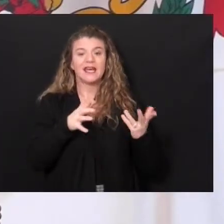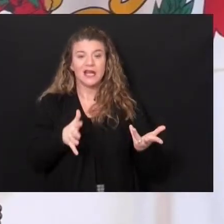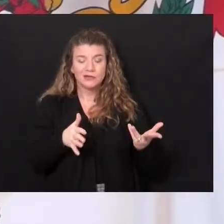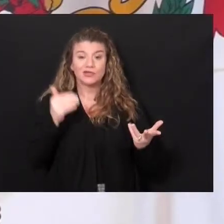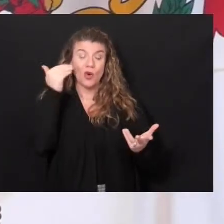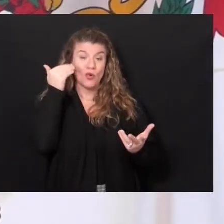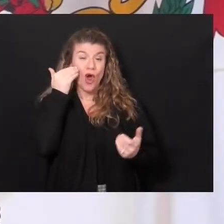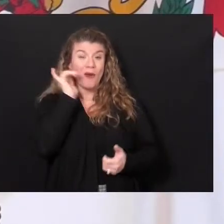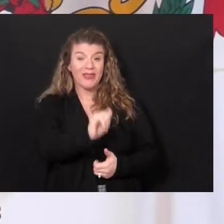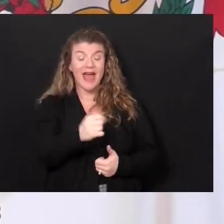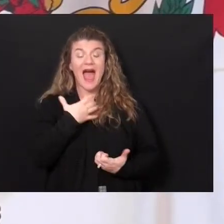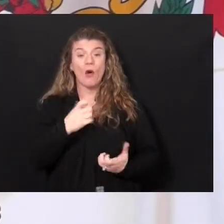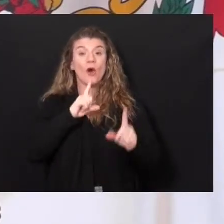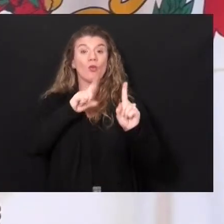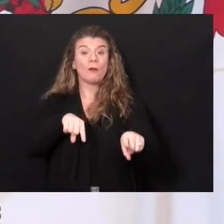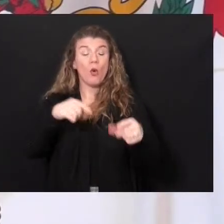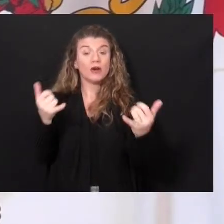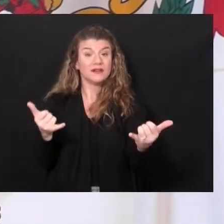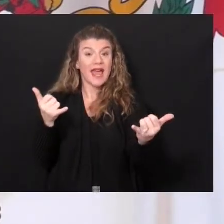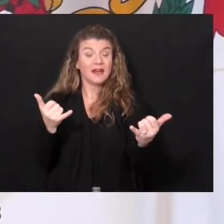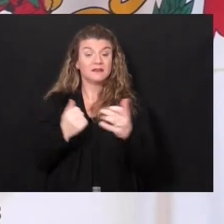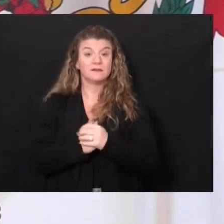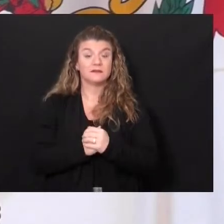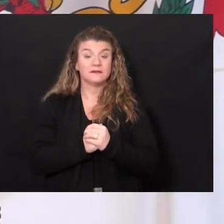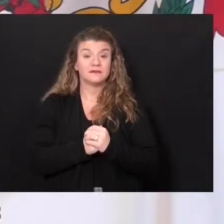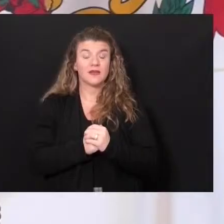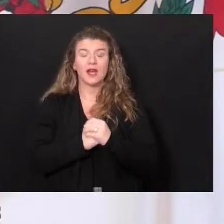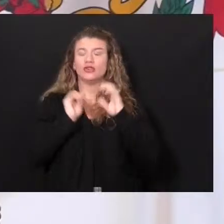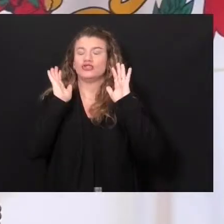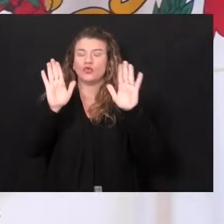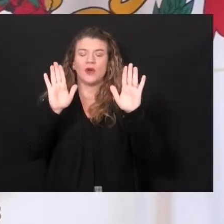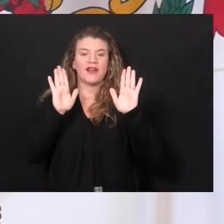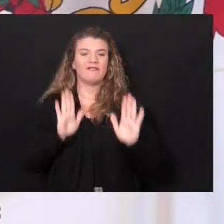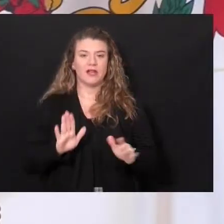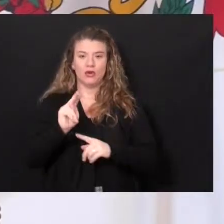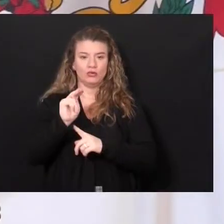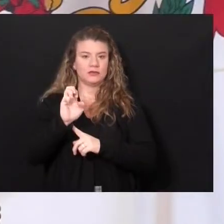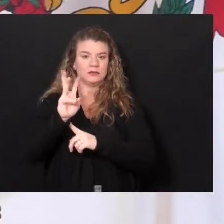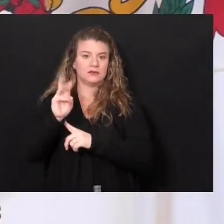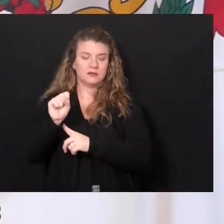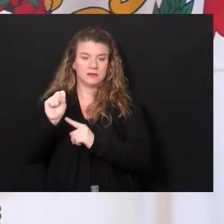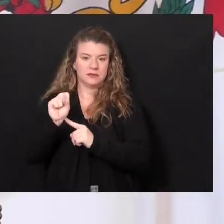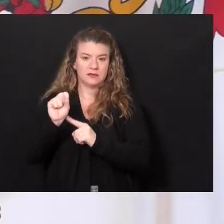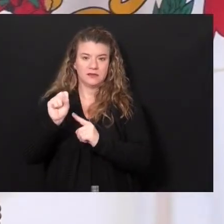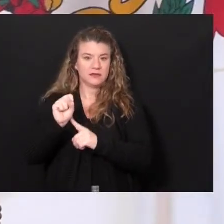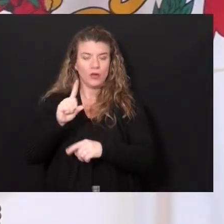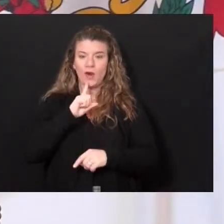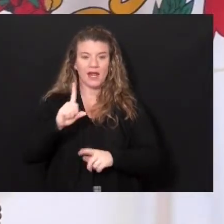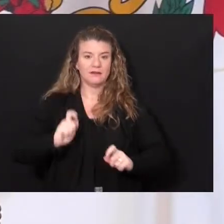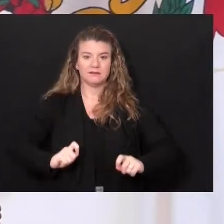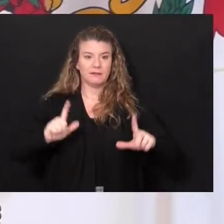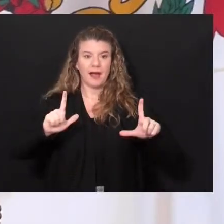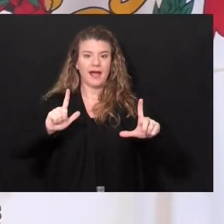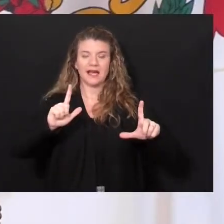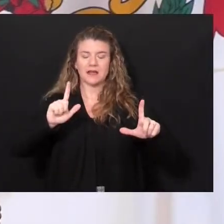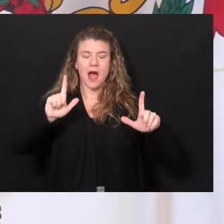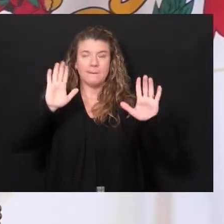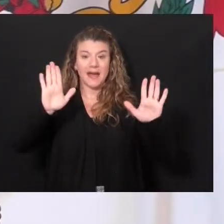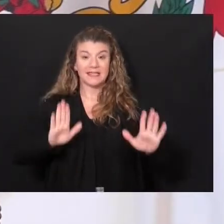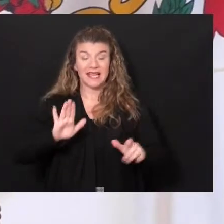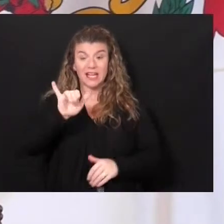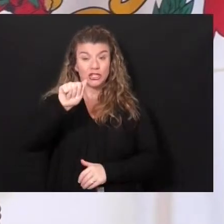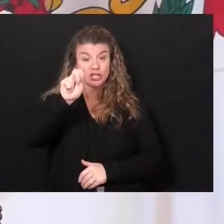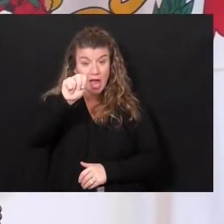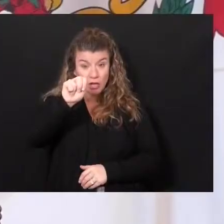all that, I report to you today terrific news, off the chart news. The